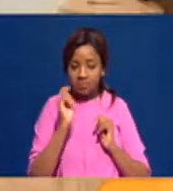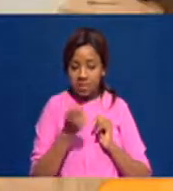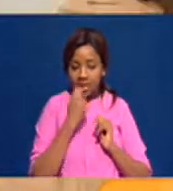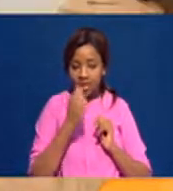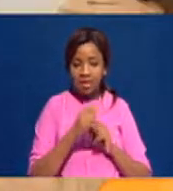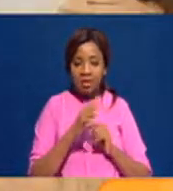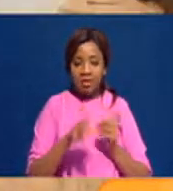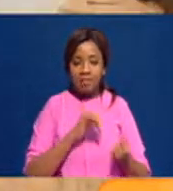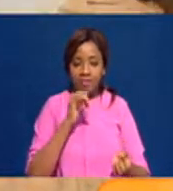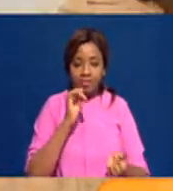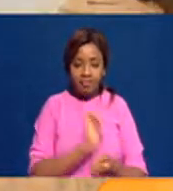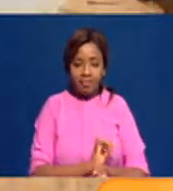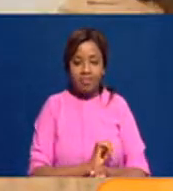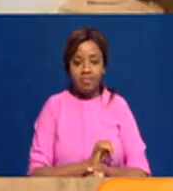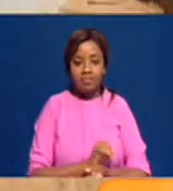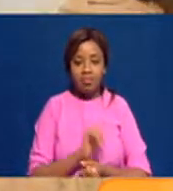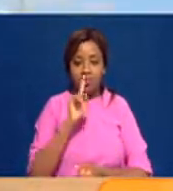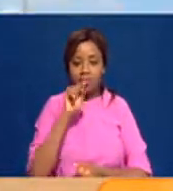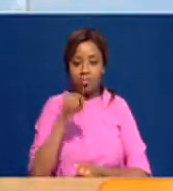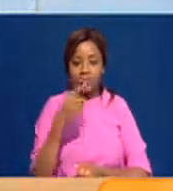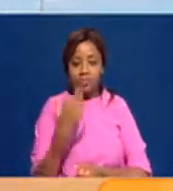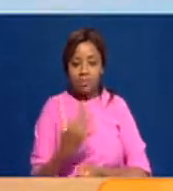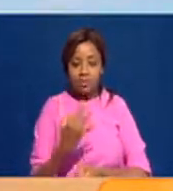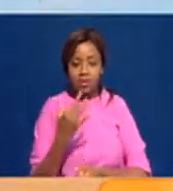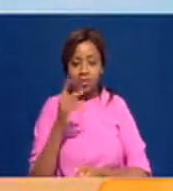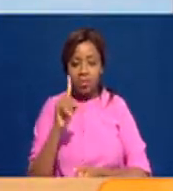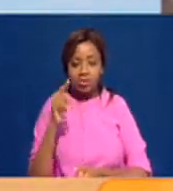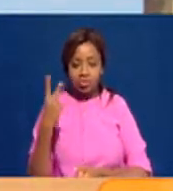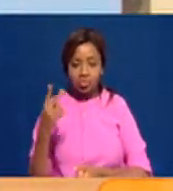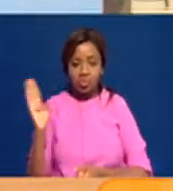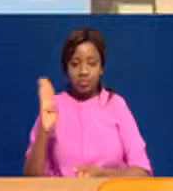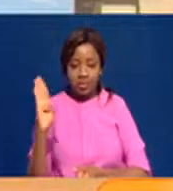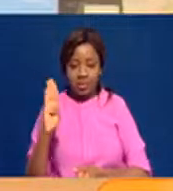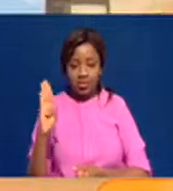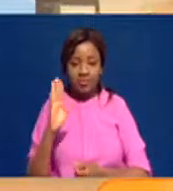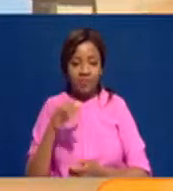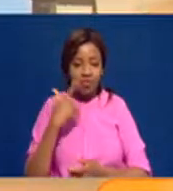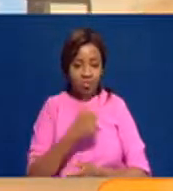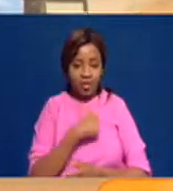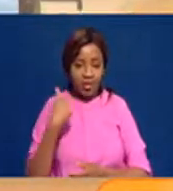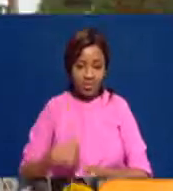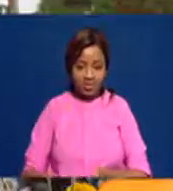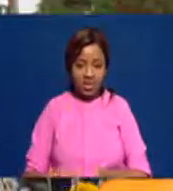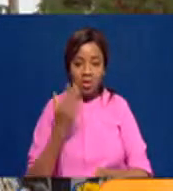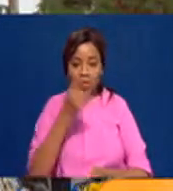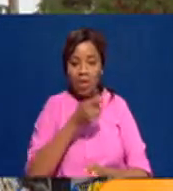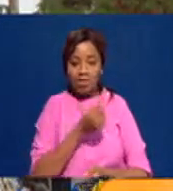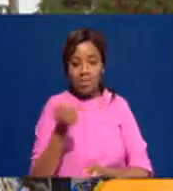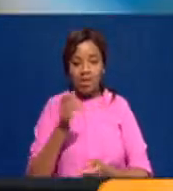Chinese banks 1.312 billion shillings in the year ended June for loan defaults.